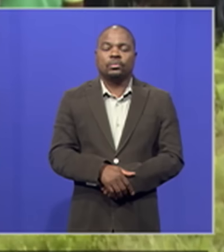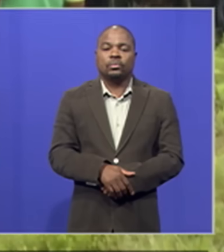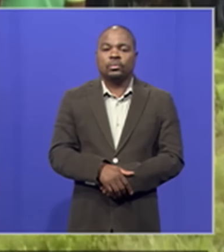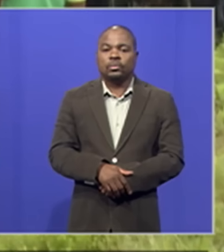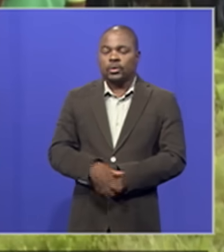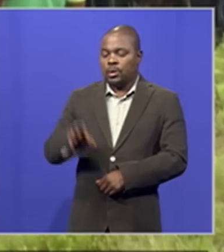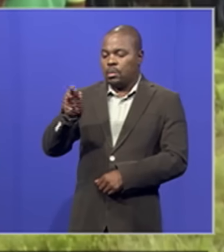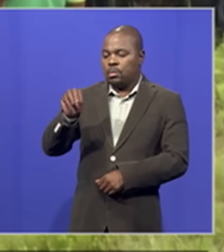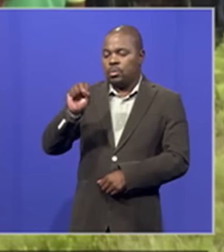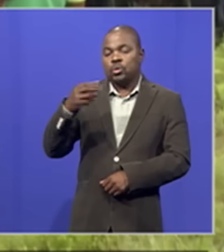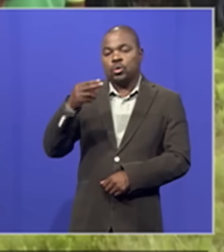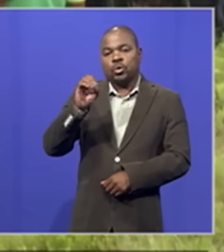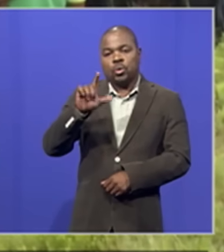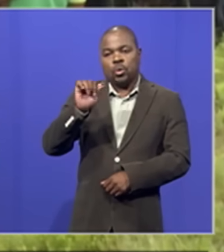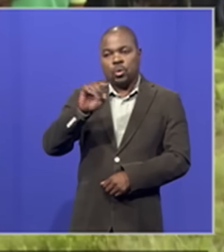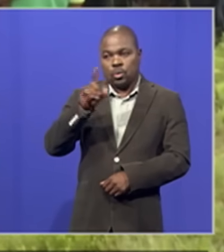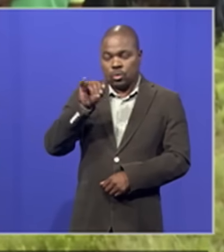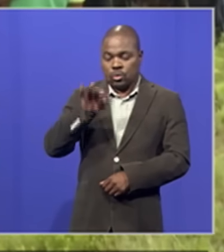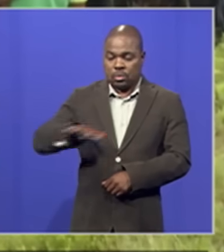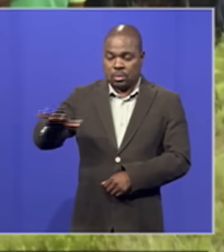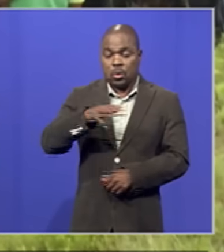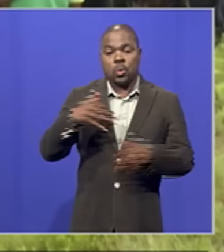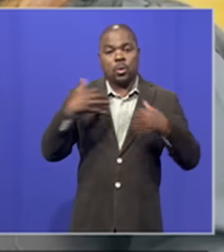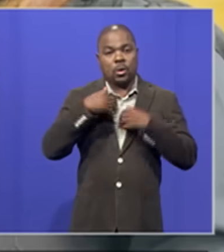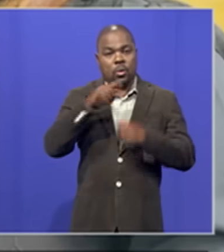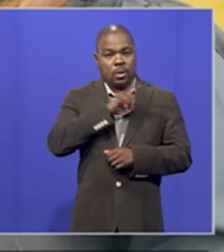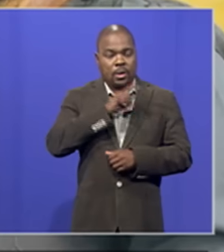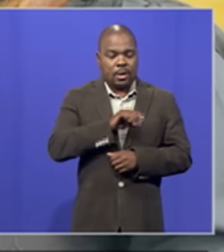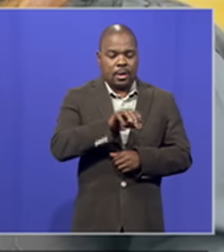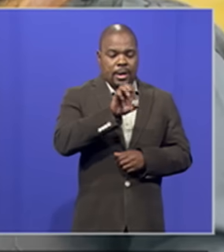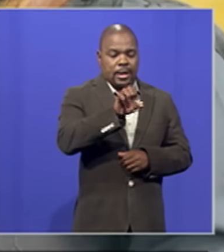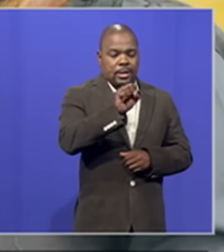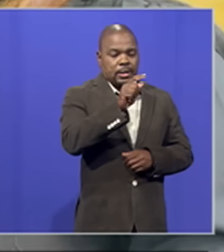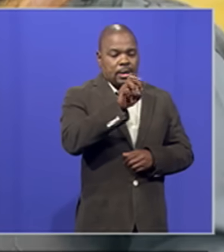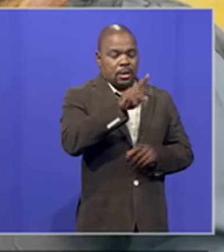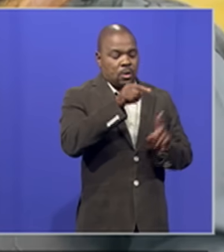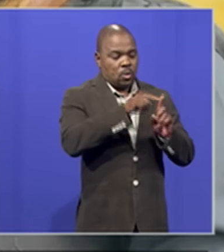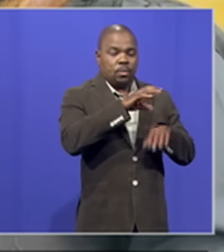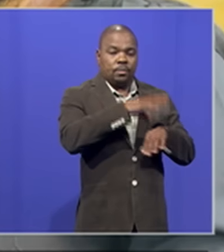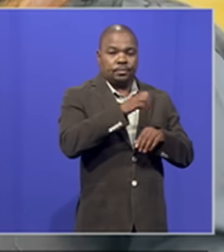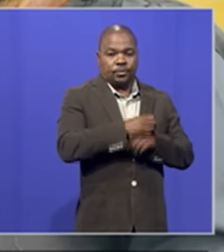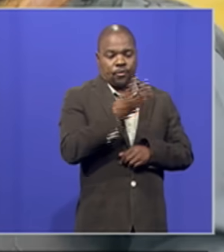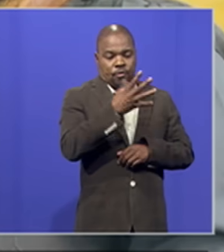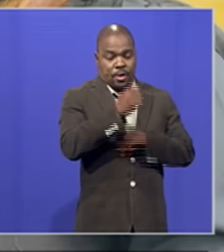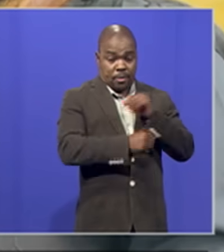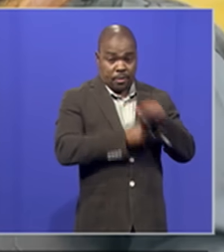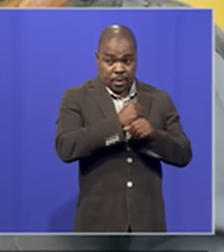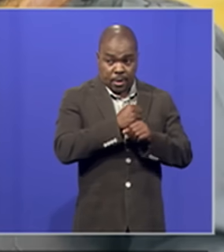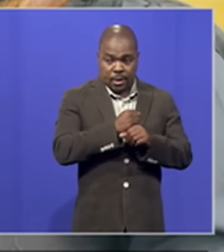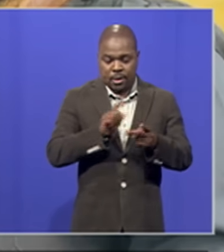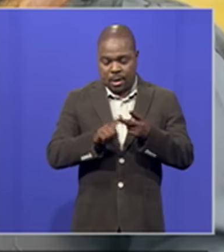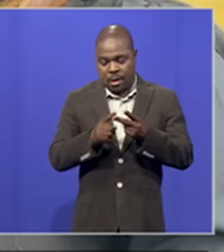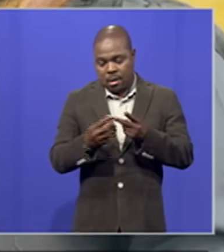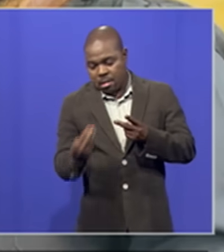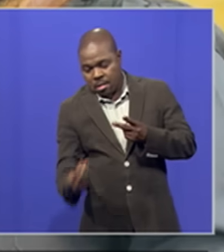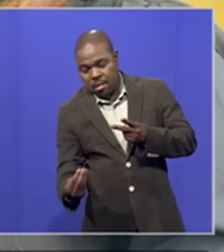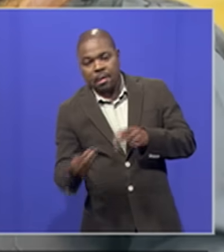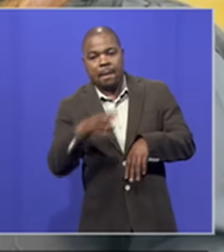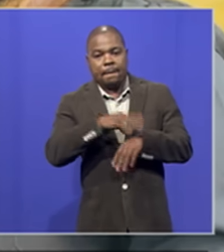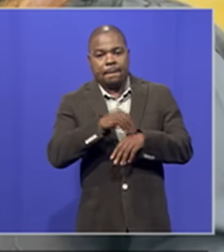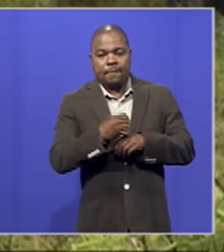Motsesetoropo wa Msholozi ba nyamišitšwe ke lehu la Esther Mathenjwa Esther wa mengwaga 45 mmagongwana wa mengwaga